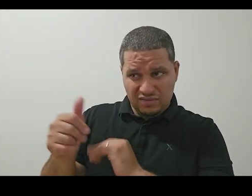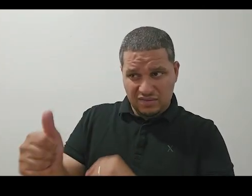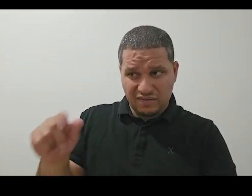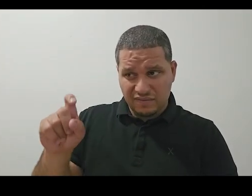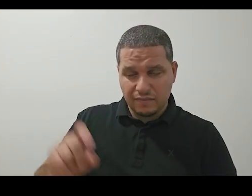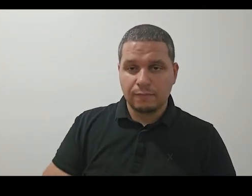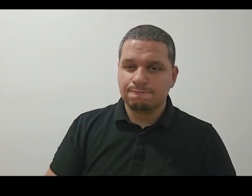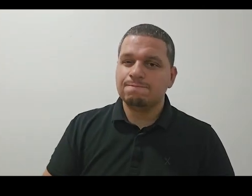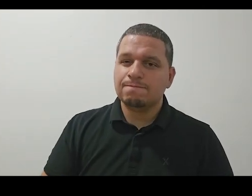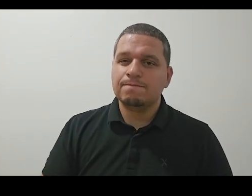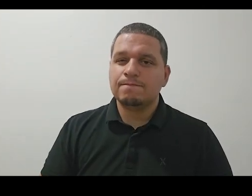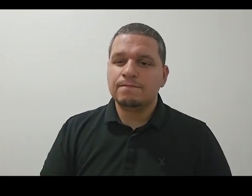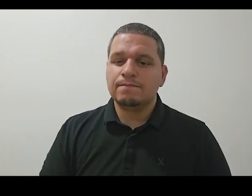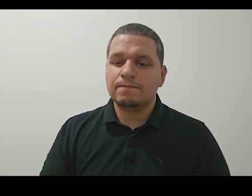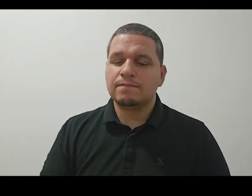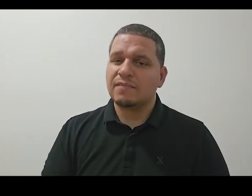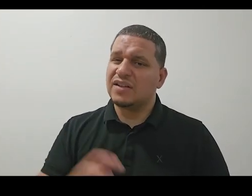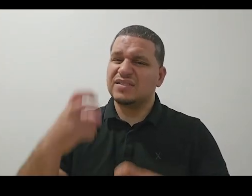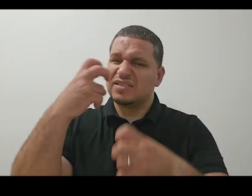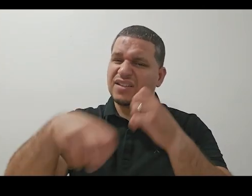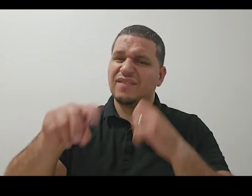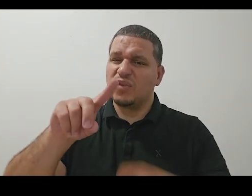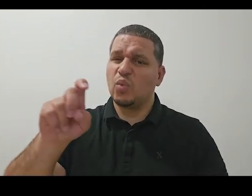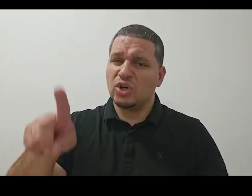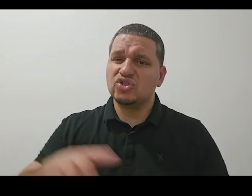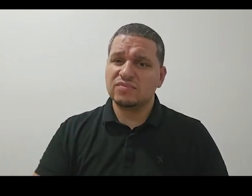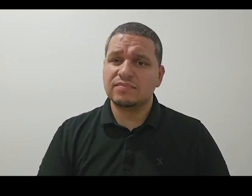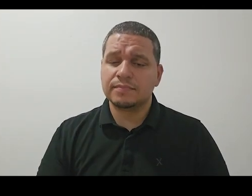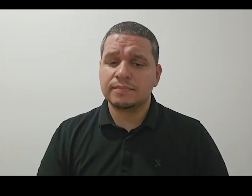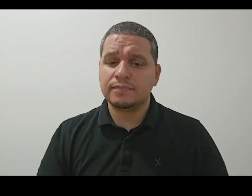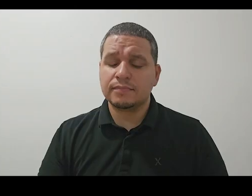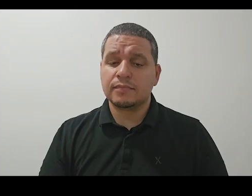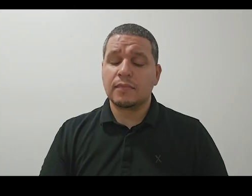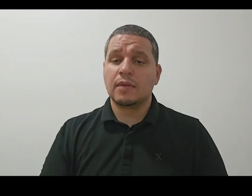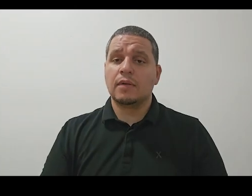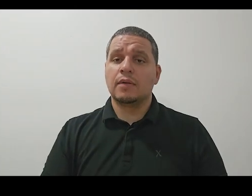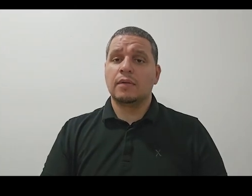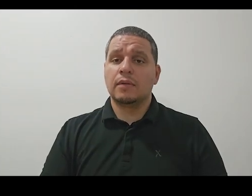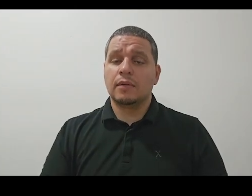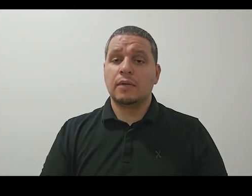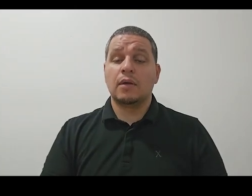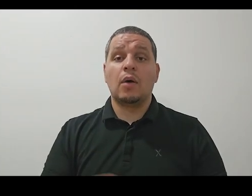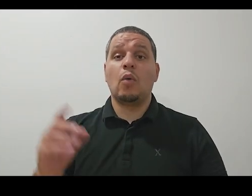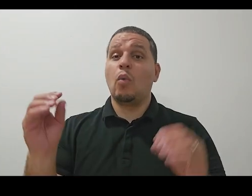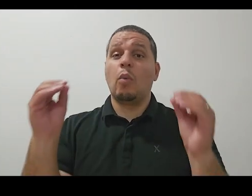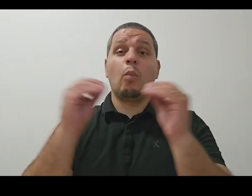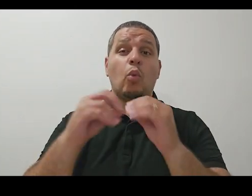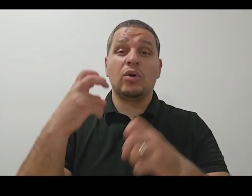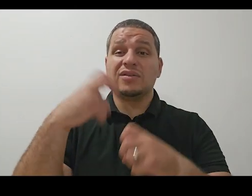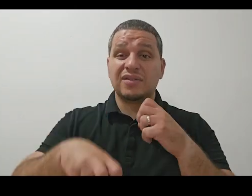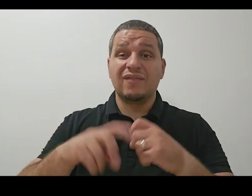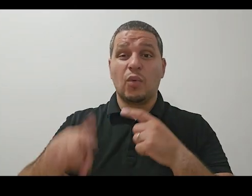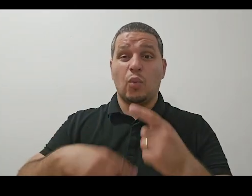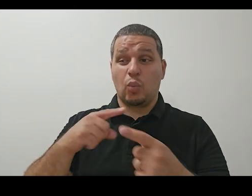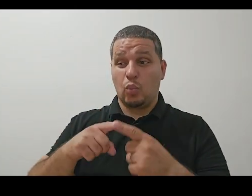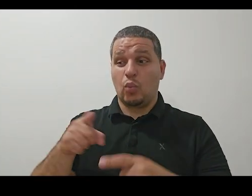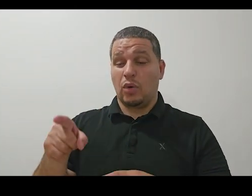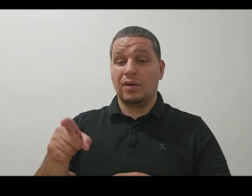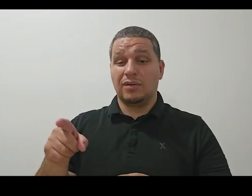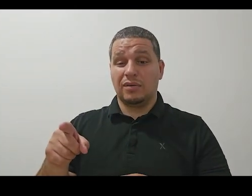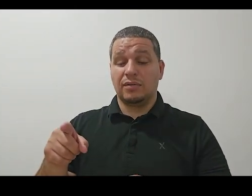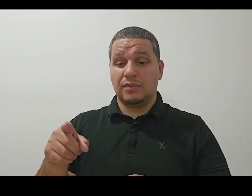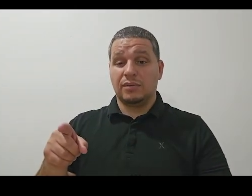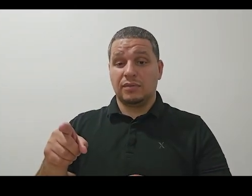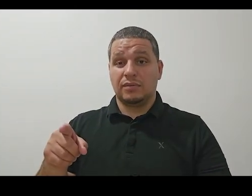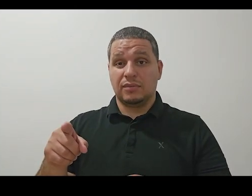thinking of suicide? Mm. It's a tough question. And where it was even tougher